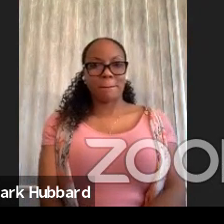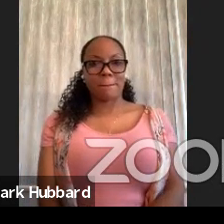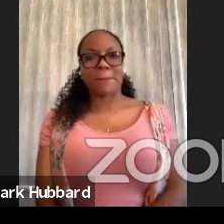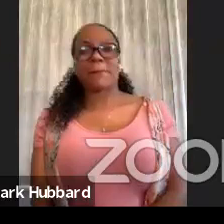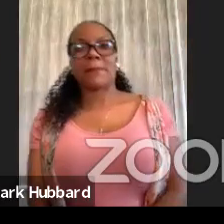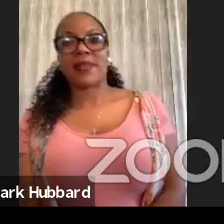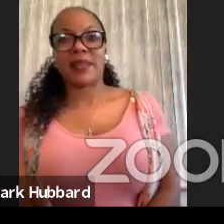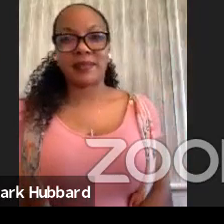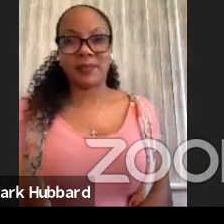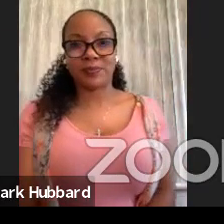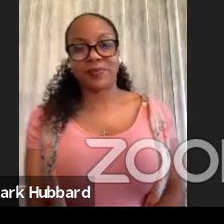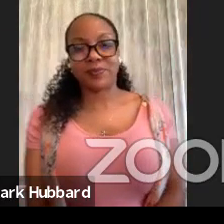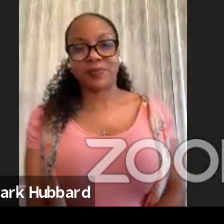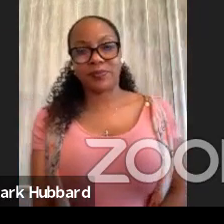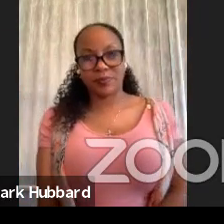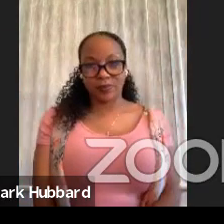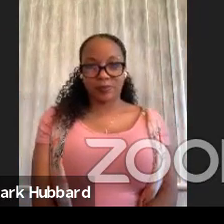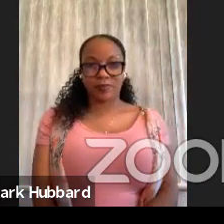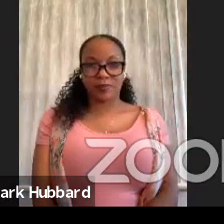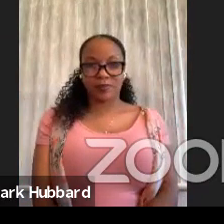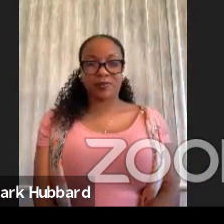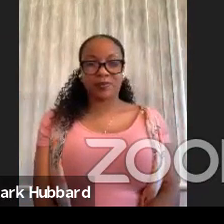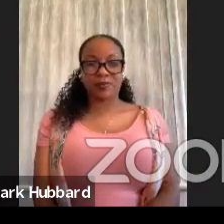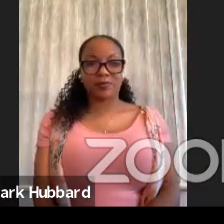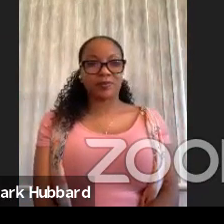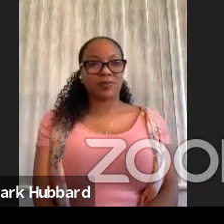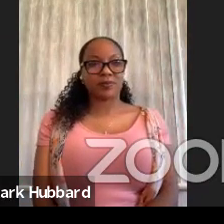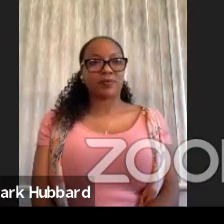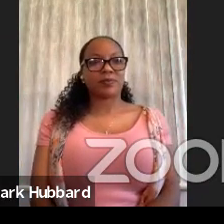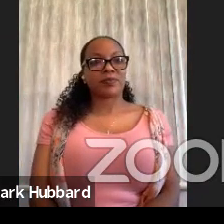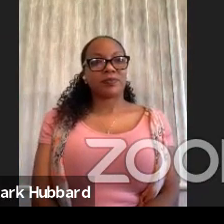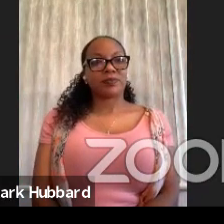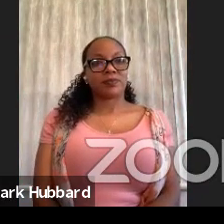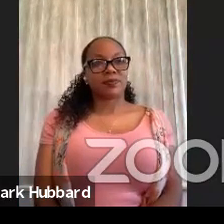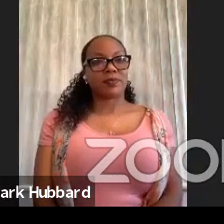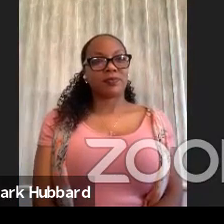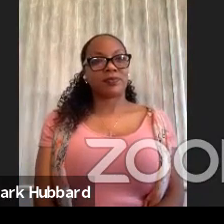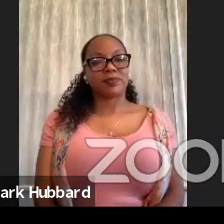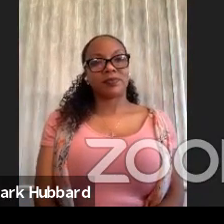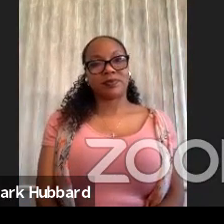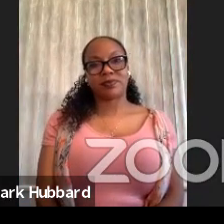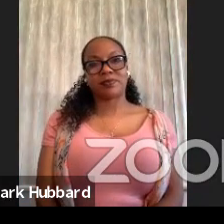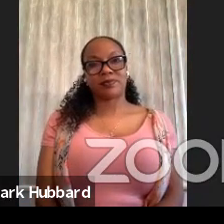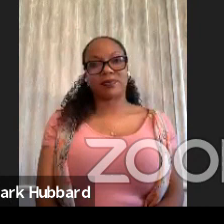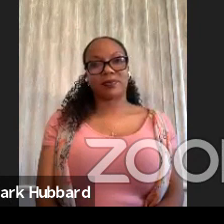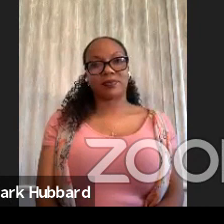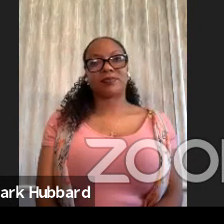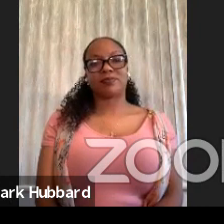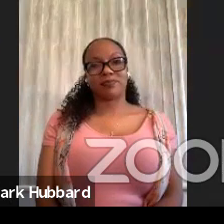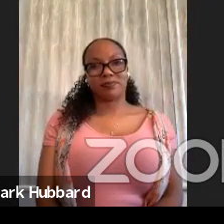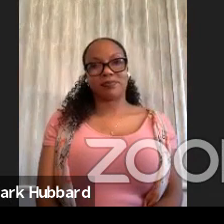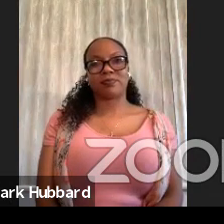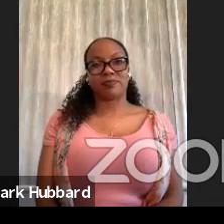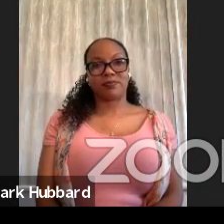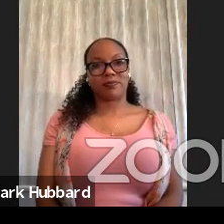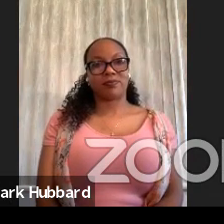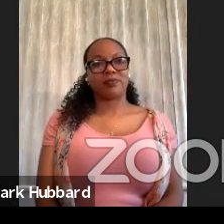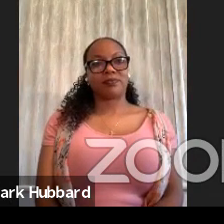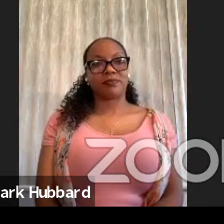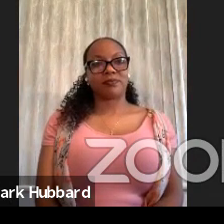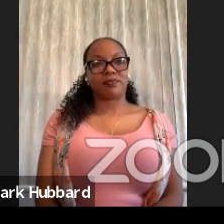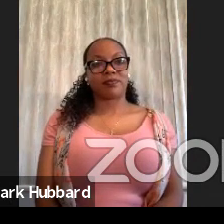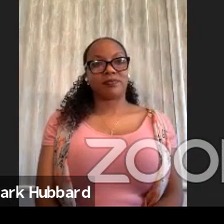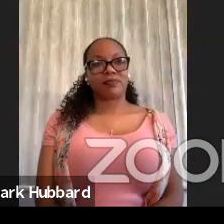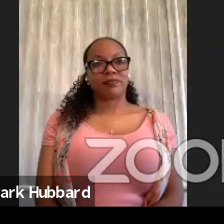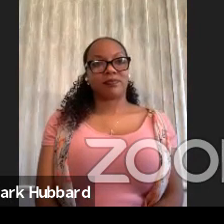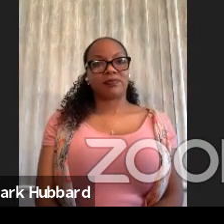very excellent presentations, and of course we have an awful lot of things to consider. And but I'm glad they came and